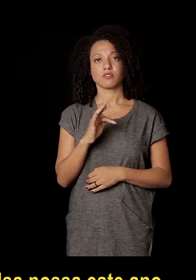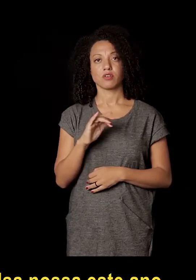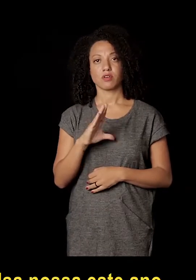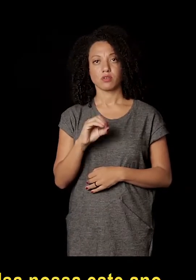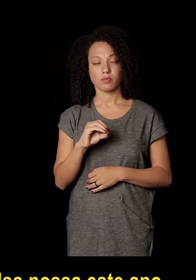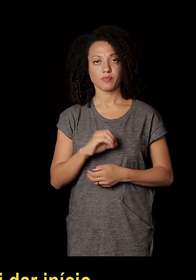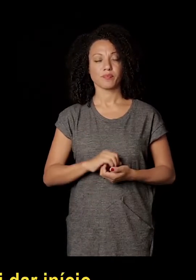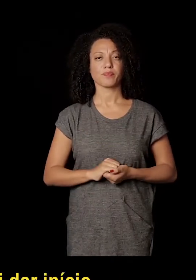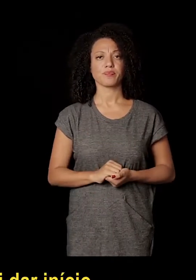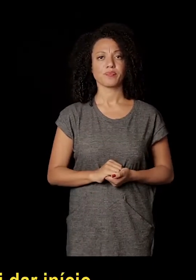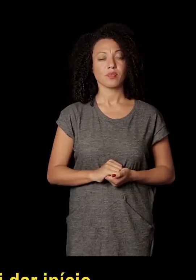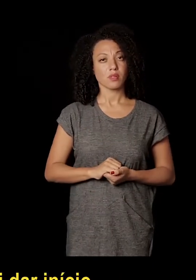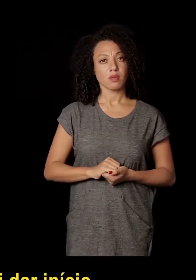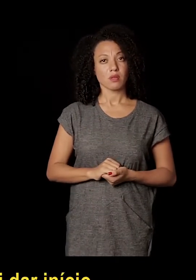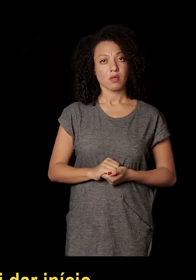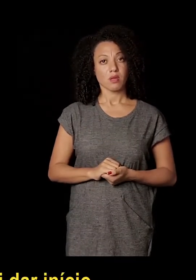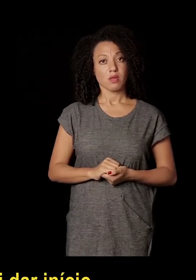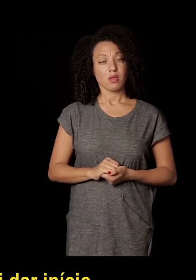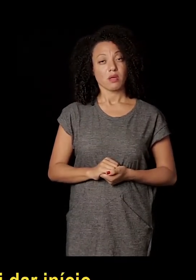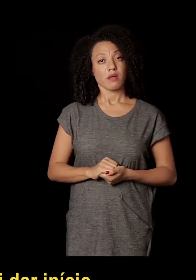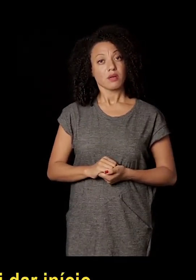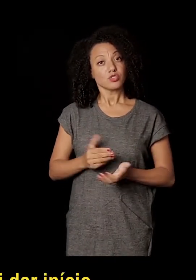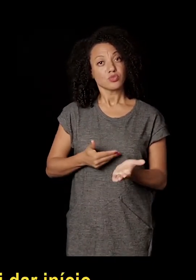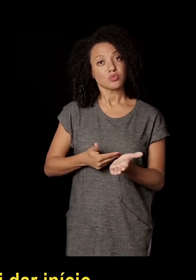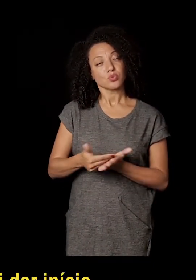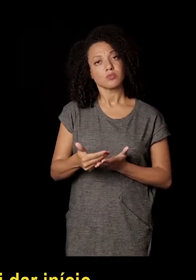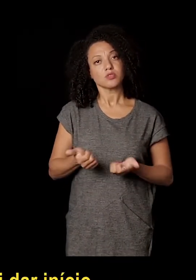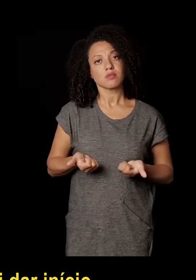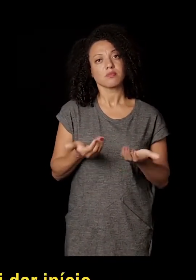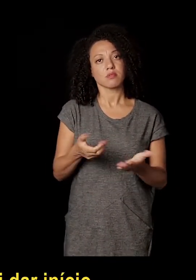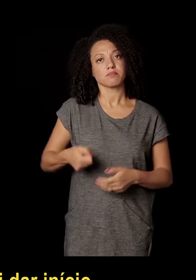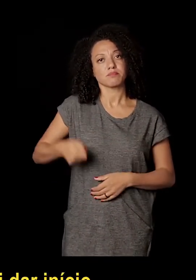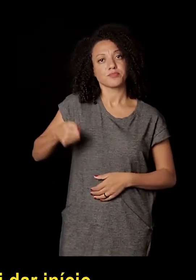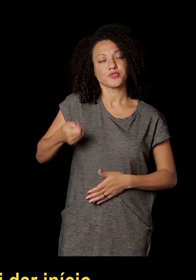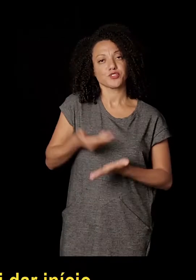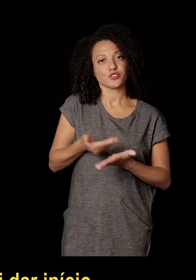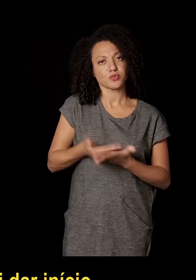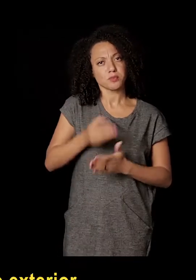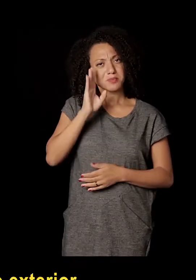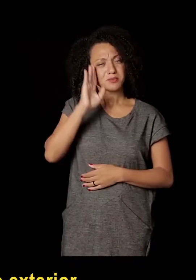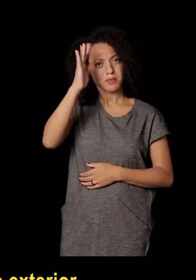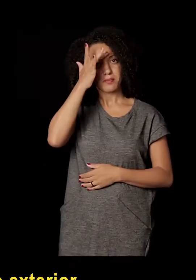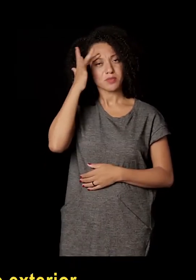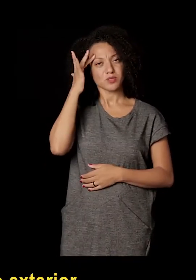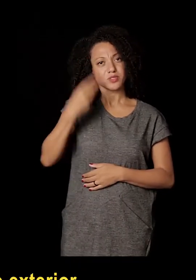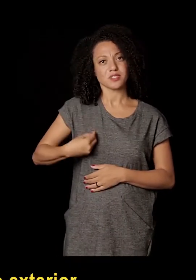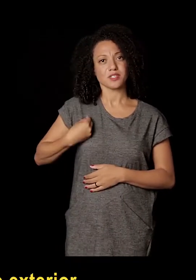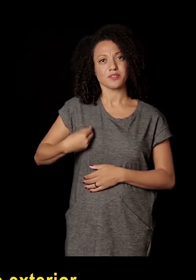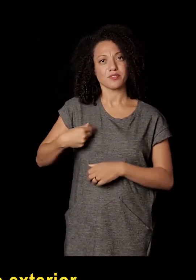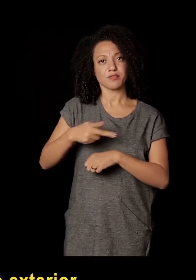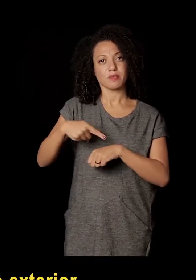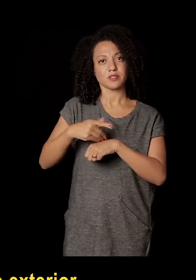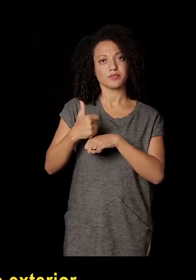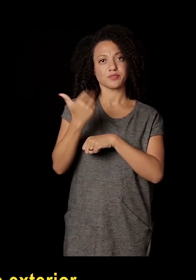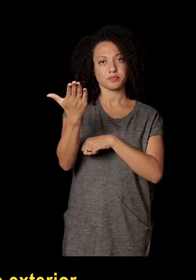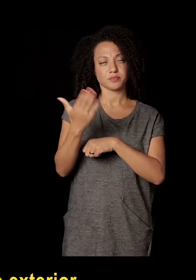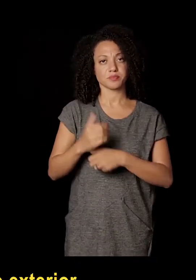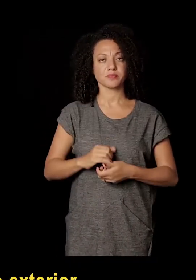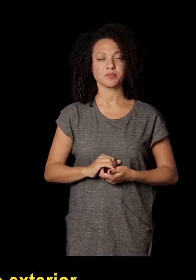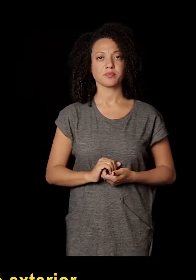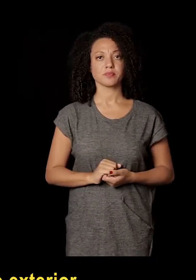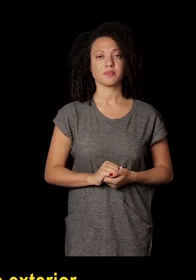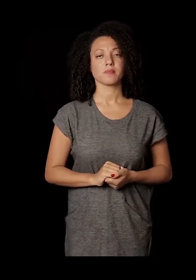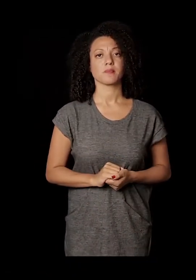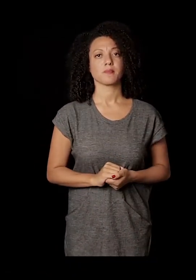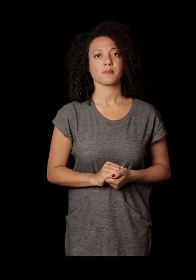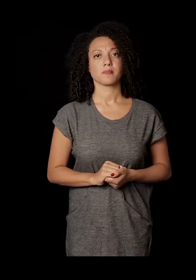portfolio review. And one of the things that we have done is start a scholarship program to particularly for people from